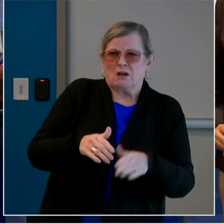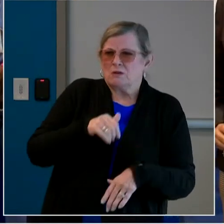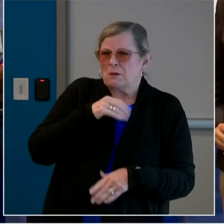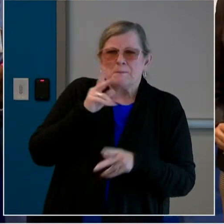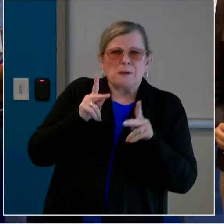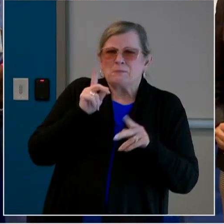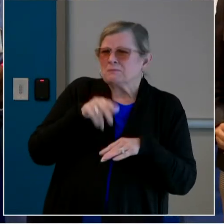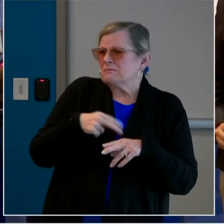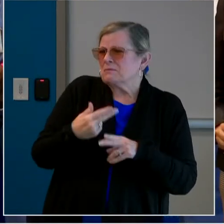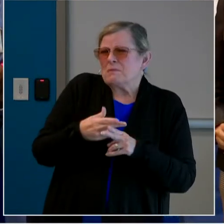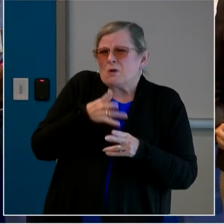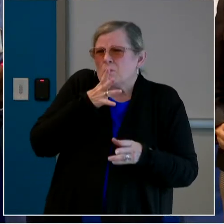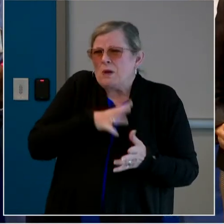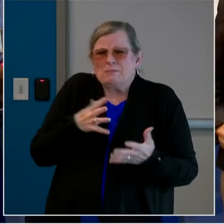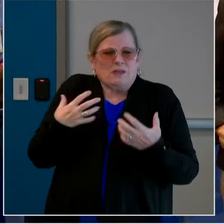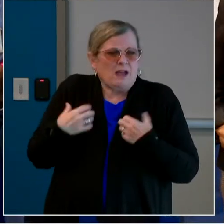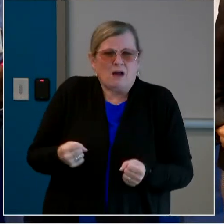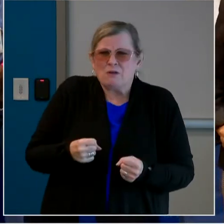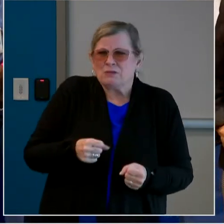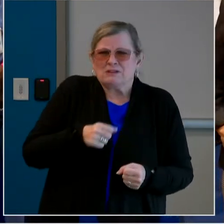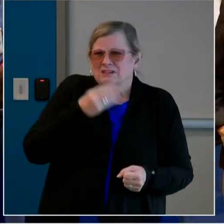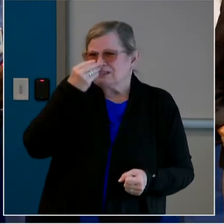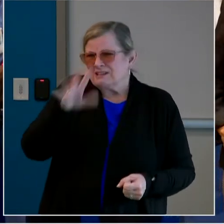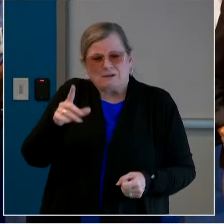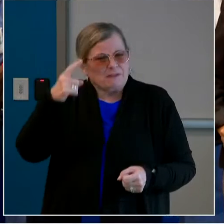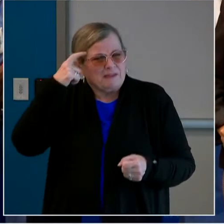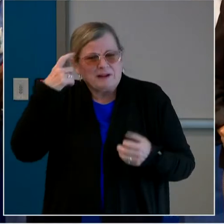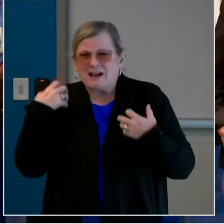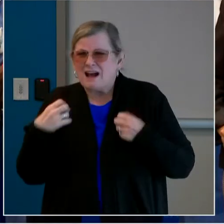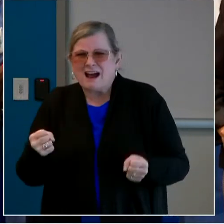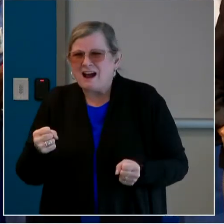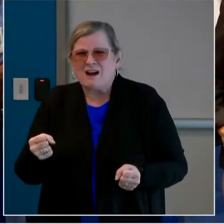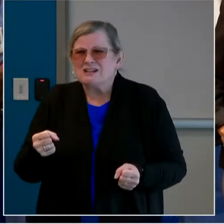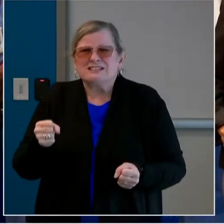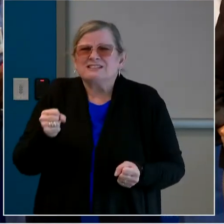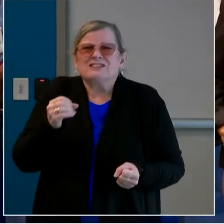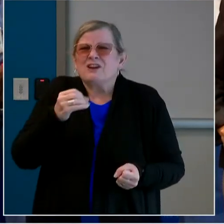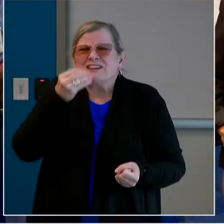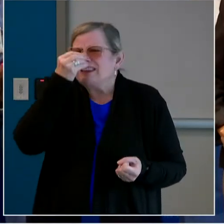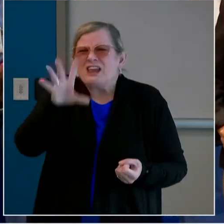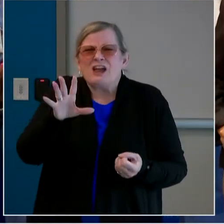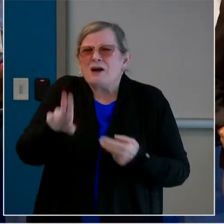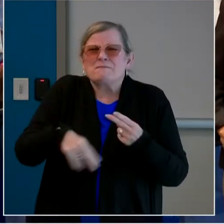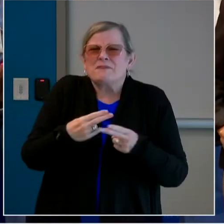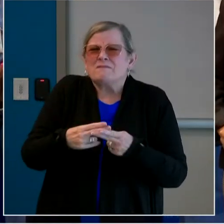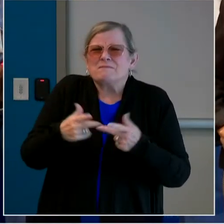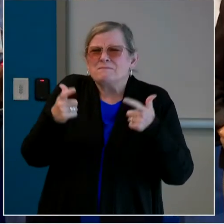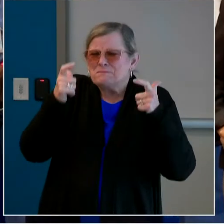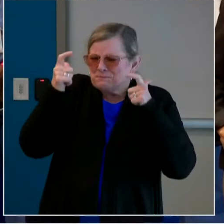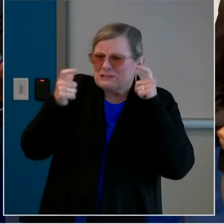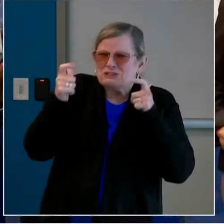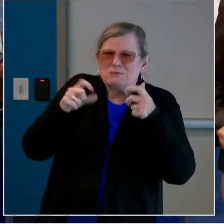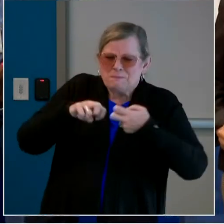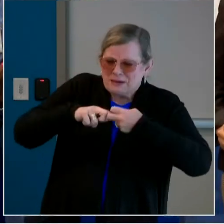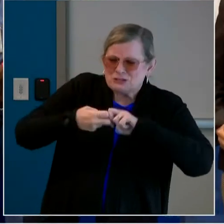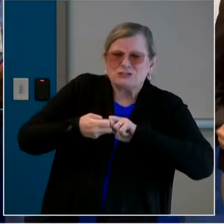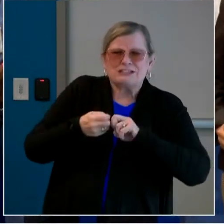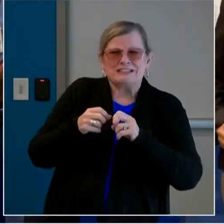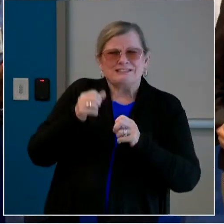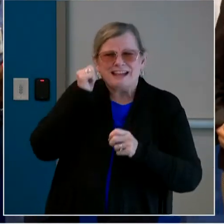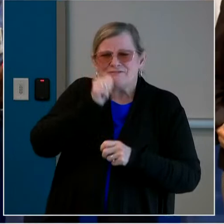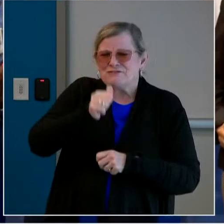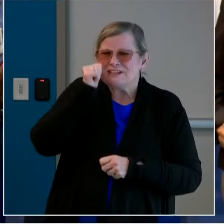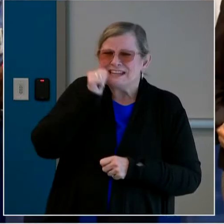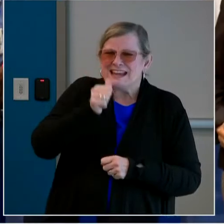care about mental health, and they don't care about the major issues that we take on every day in the District of Columbia, uphill with both